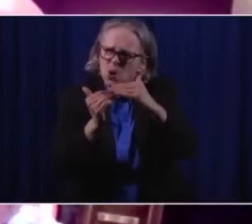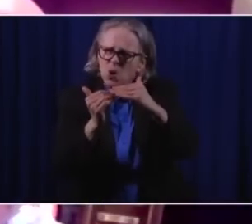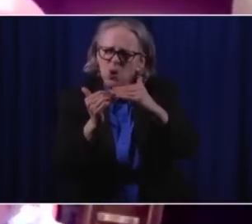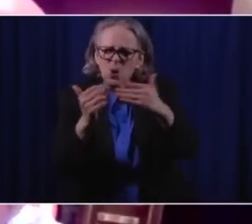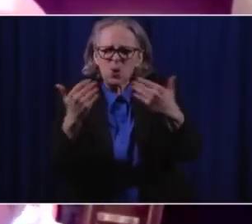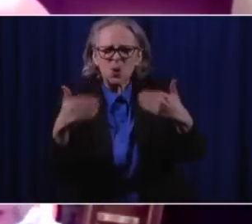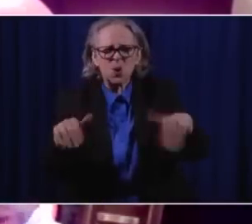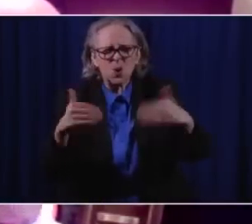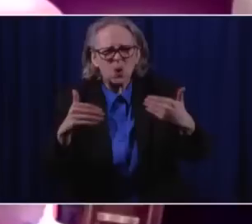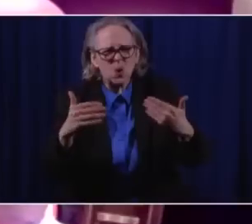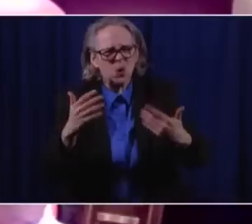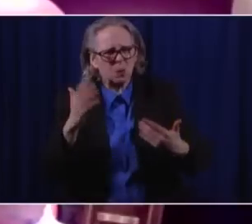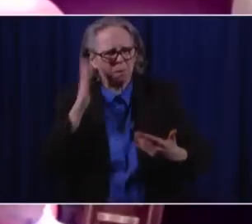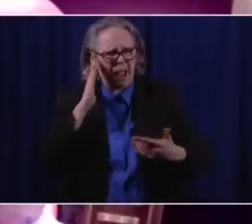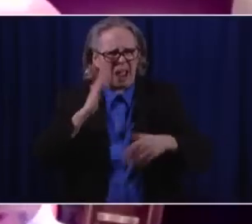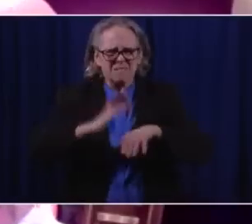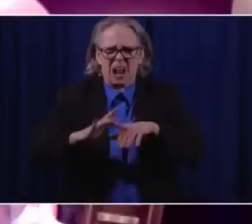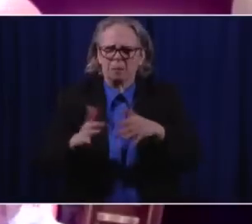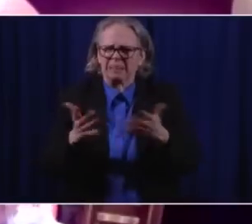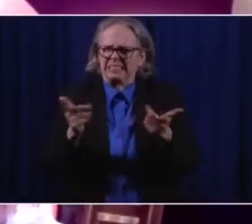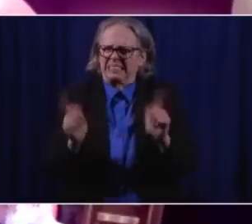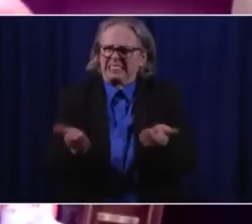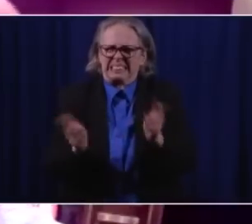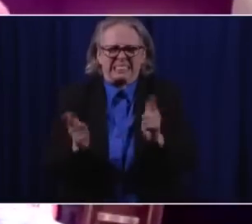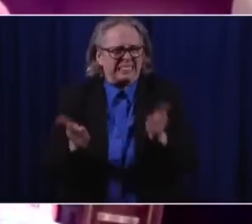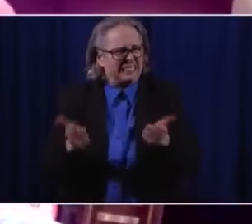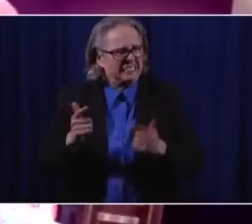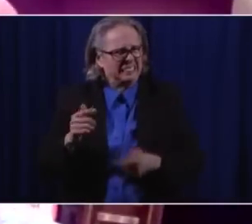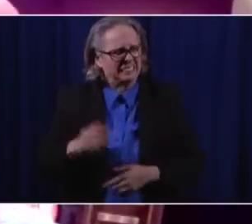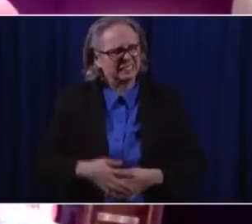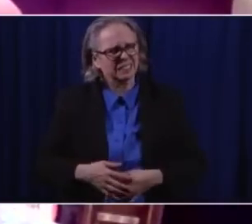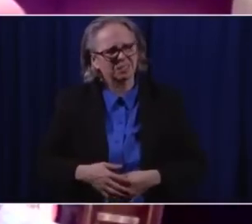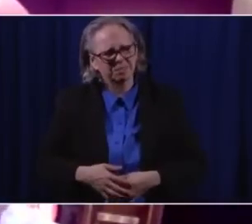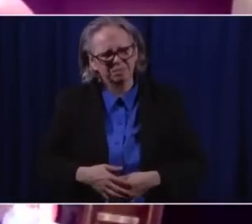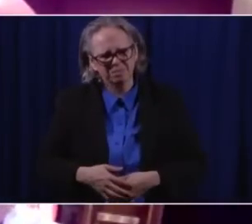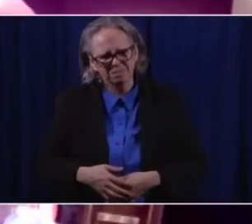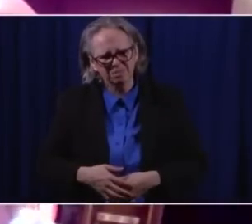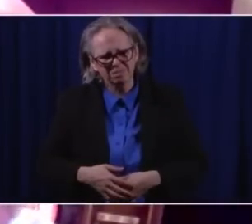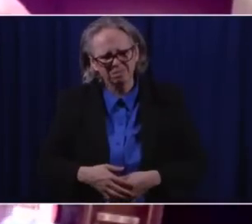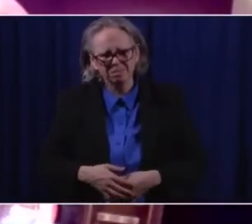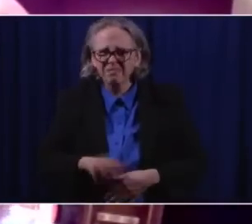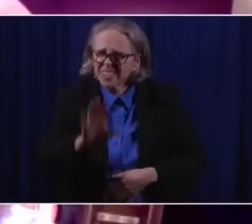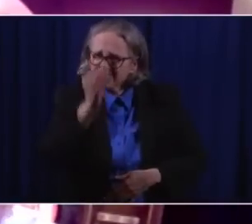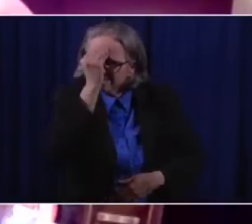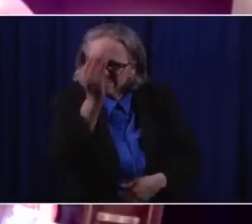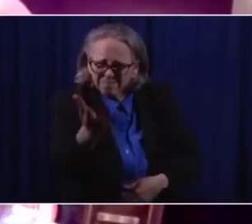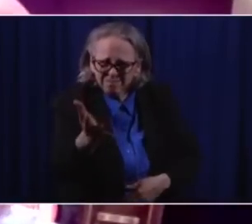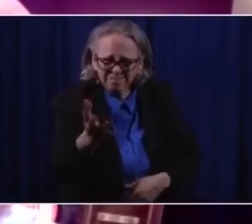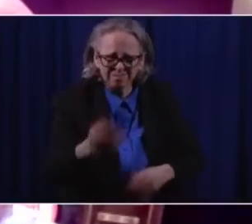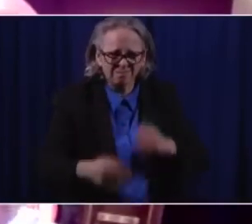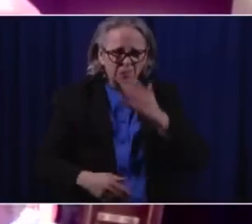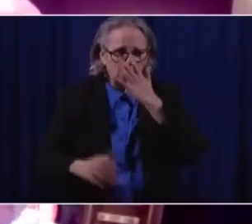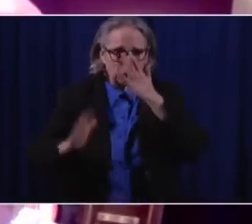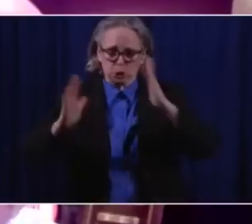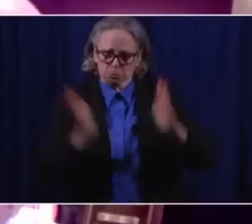beds that we have. We rely on being able to transfer laterally to our